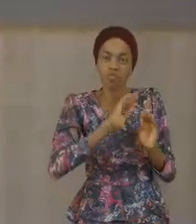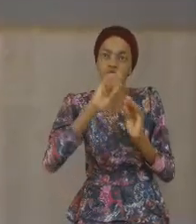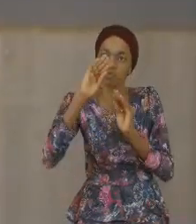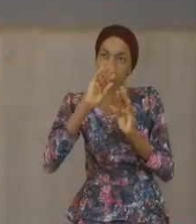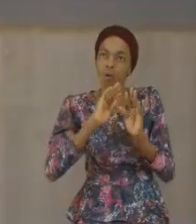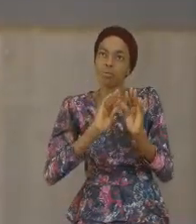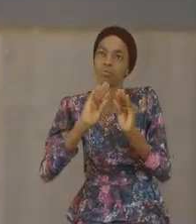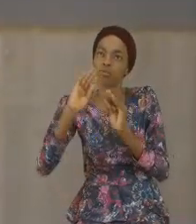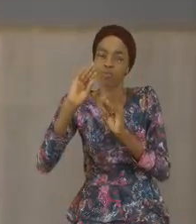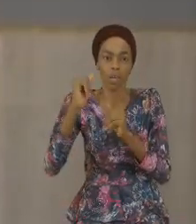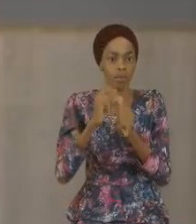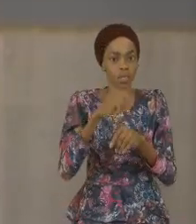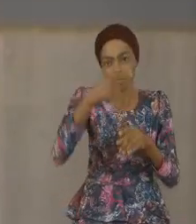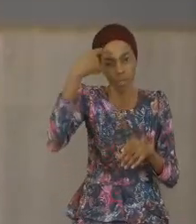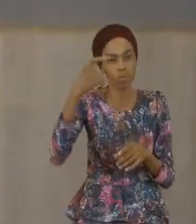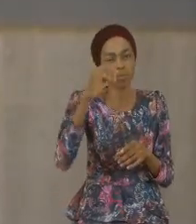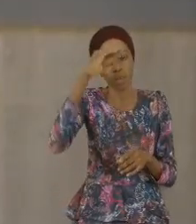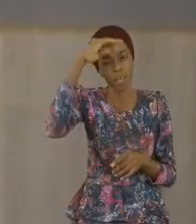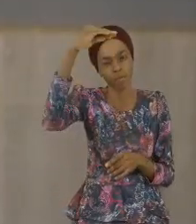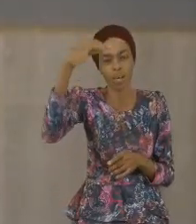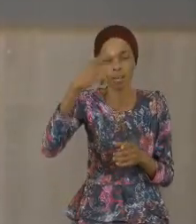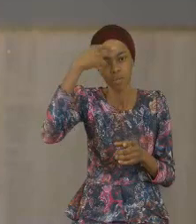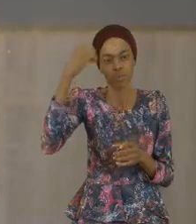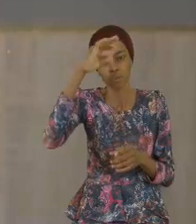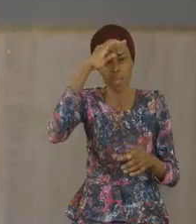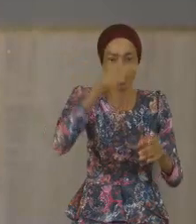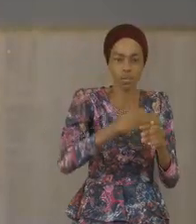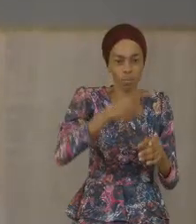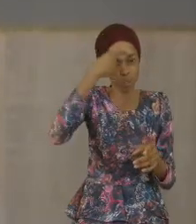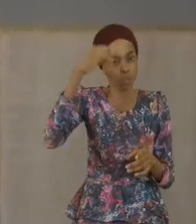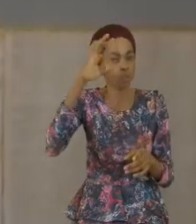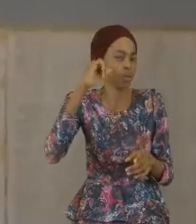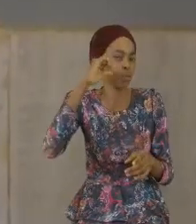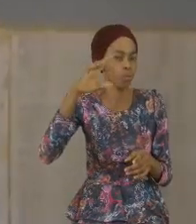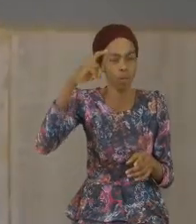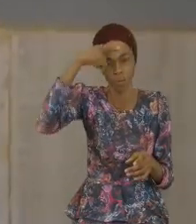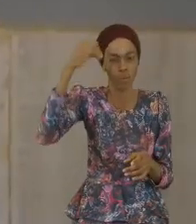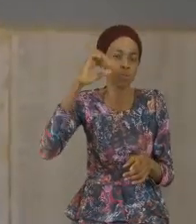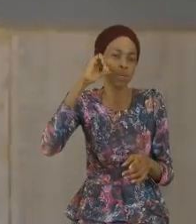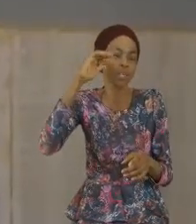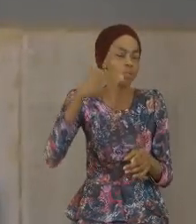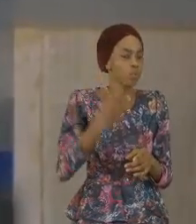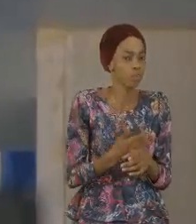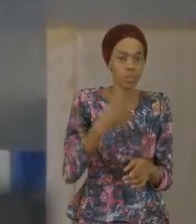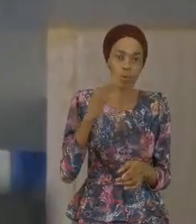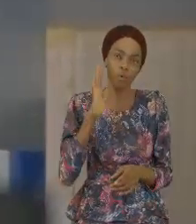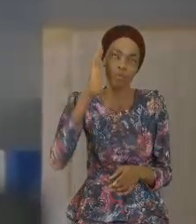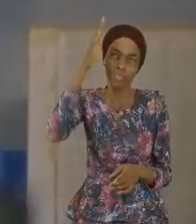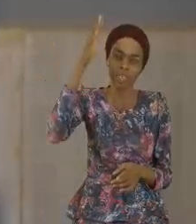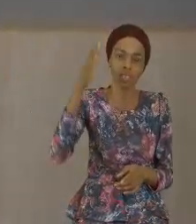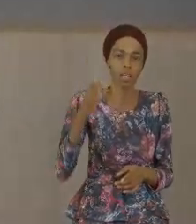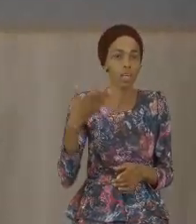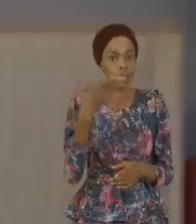time. Because you are a man, because you are a son, because you are a woman, because you are a daughter of destiny,